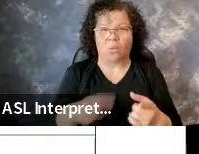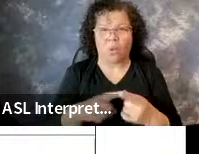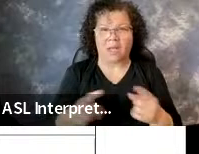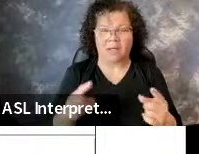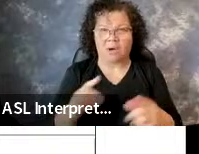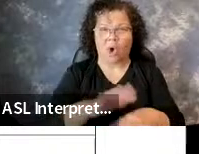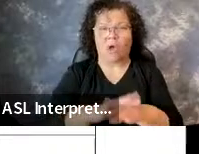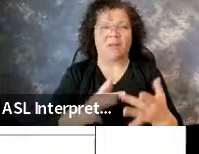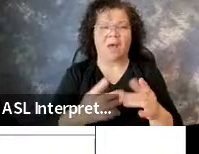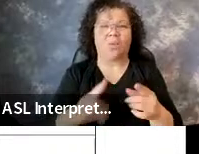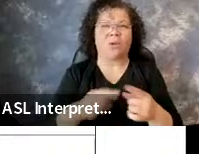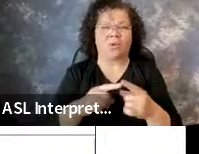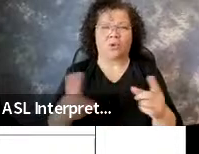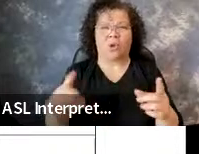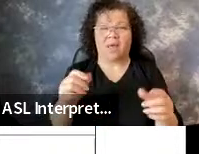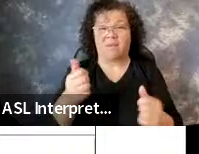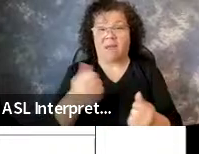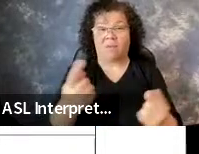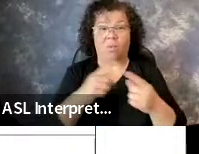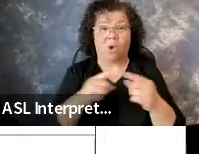online.